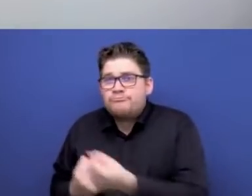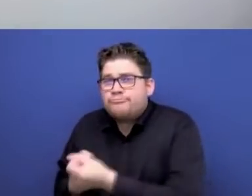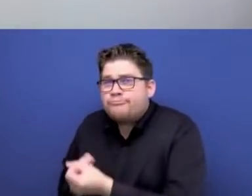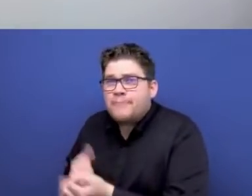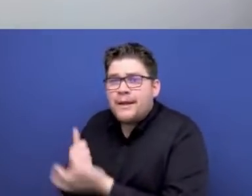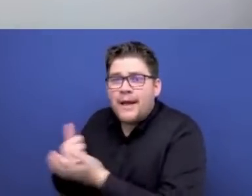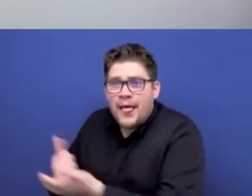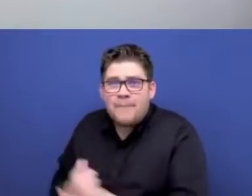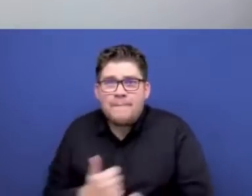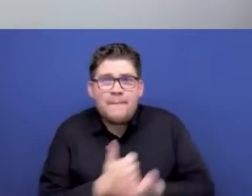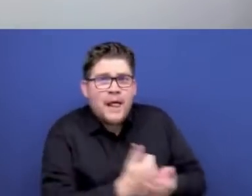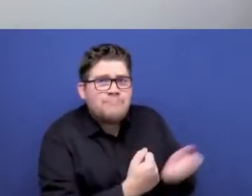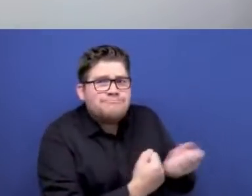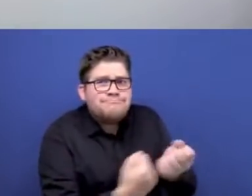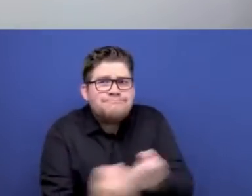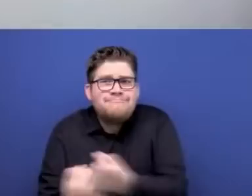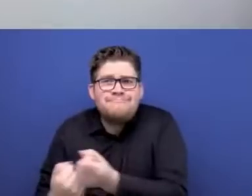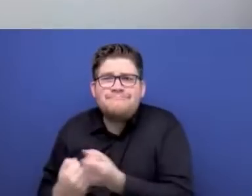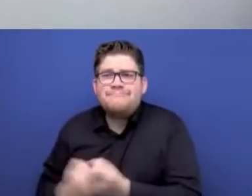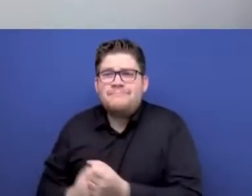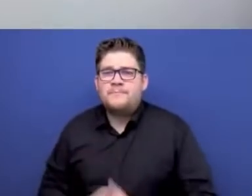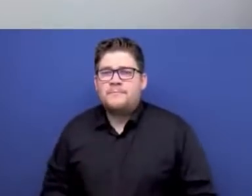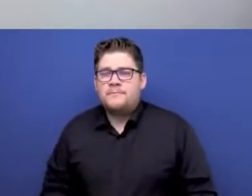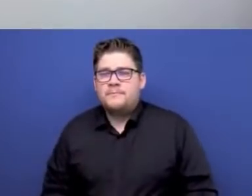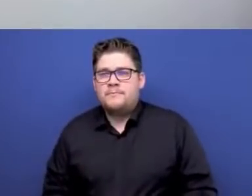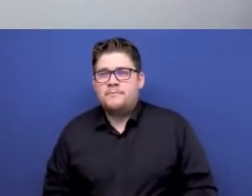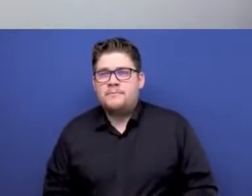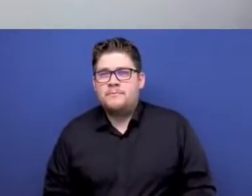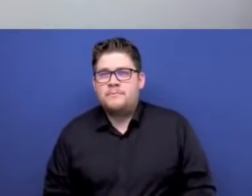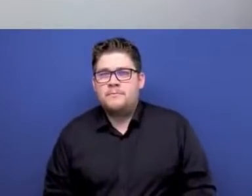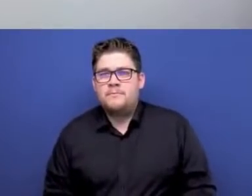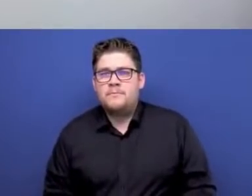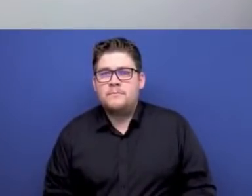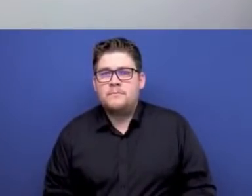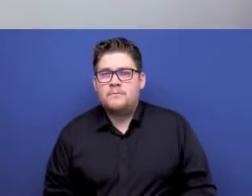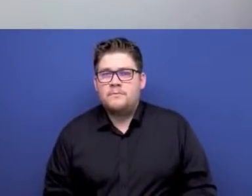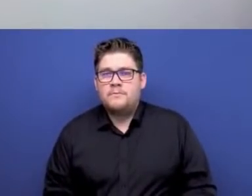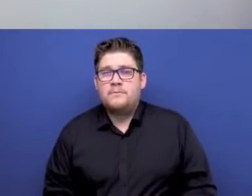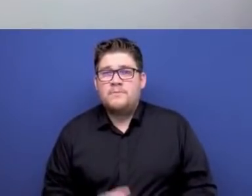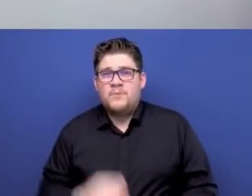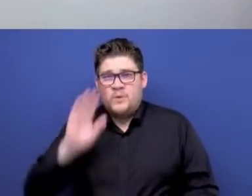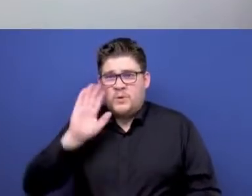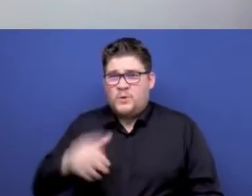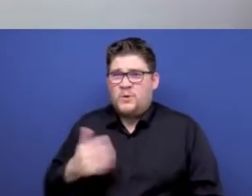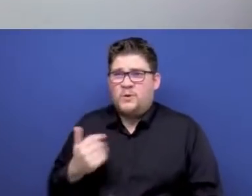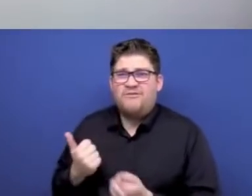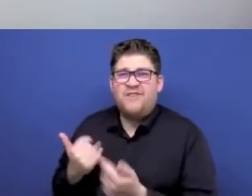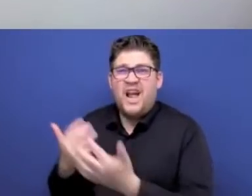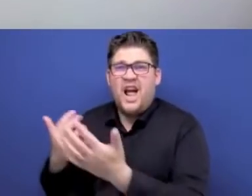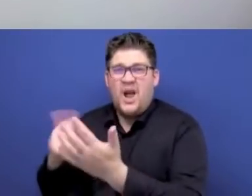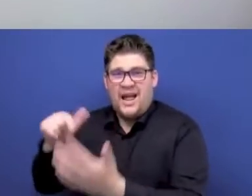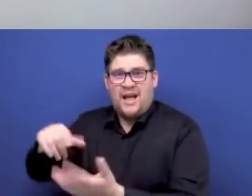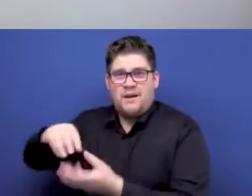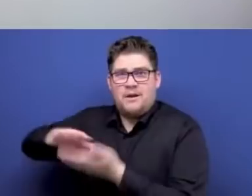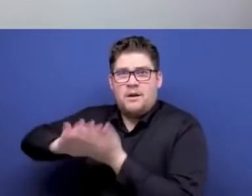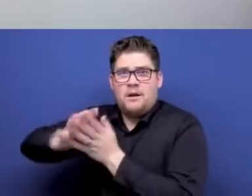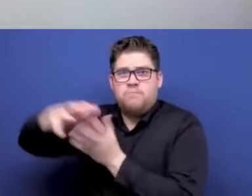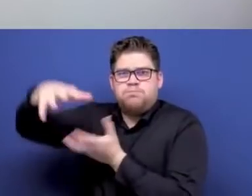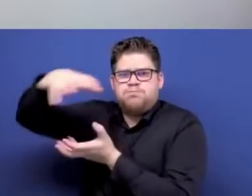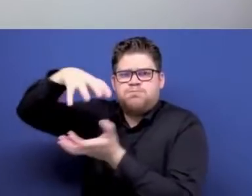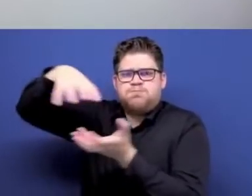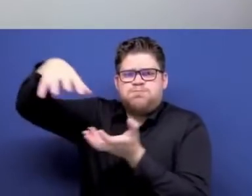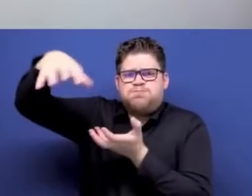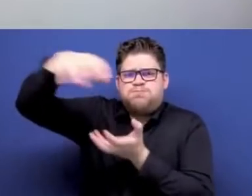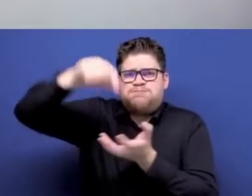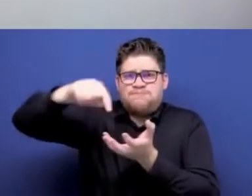the complication of the wildfire smoke that is also in some areas. One of the things that we do know is when the smoke is heavy,